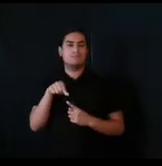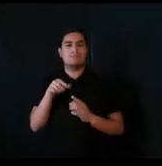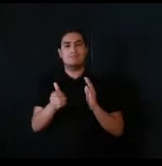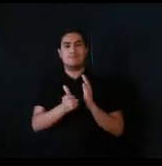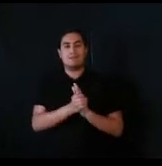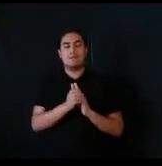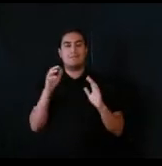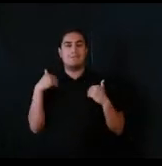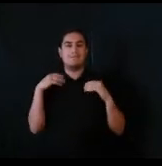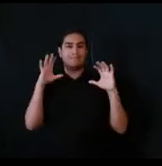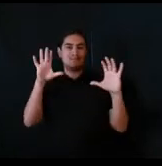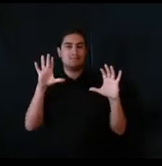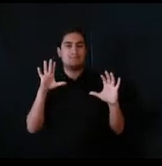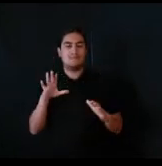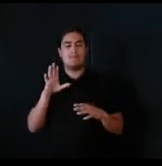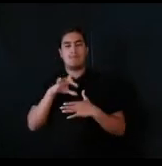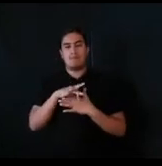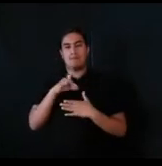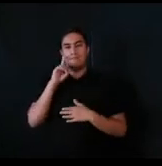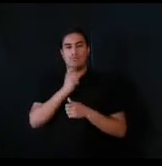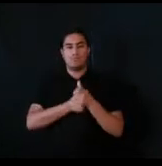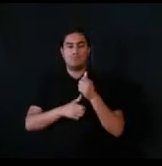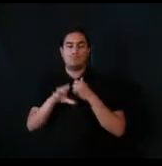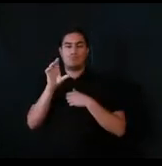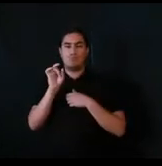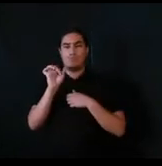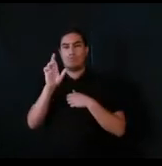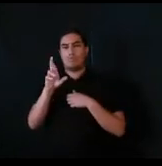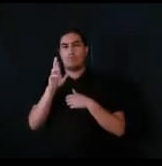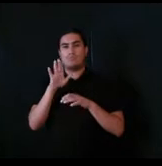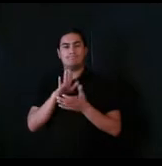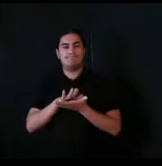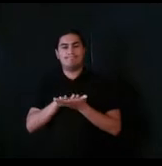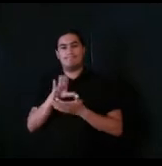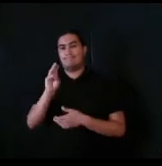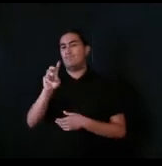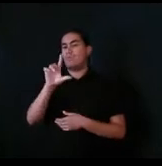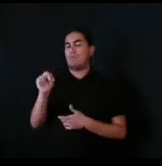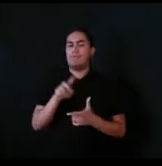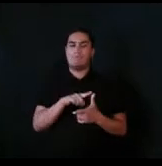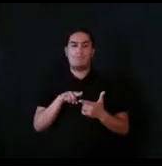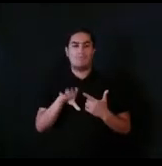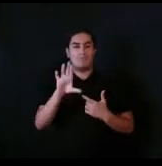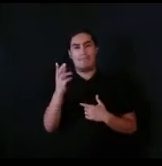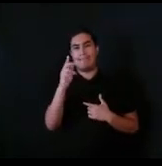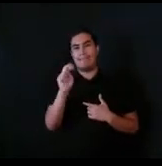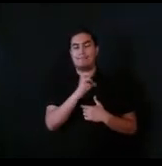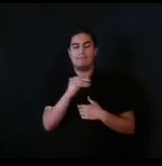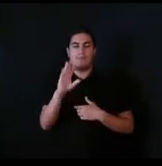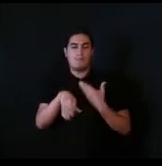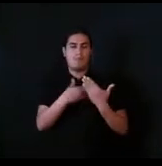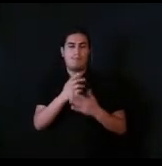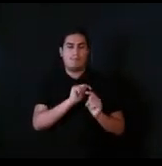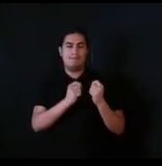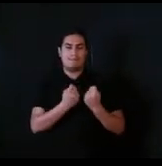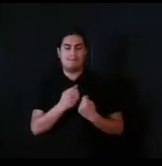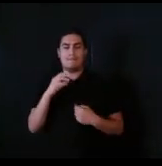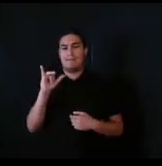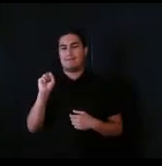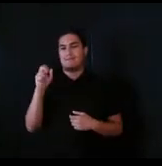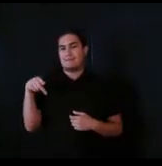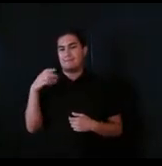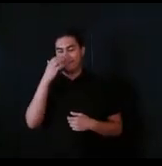excellent regional context for each corridor so kudos to marlin to kathleen hanley and the whole itsp team